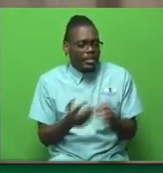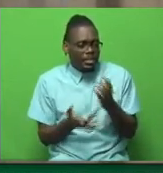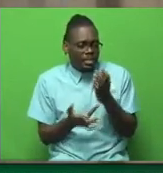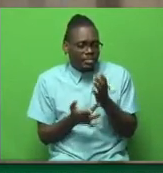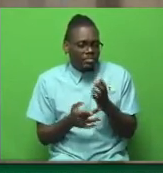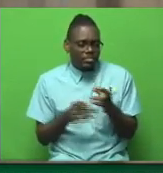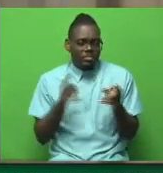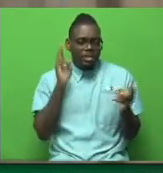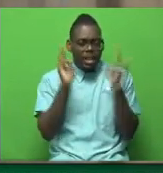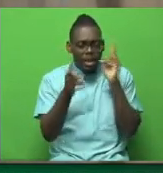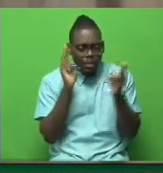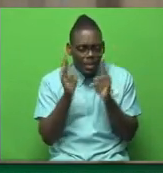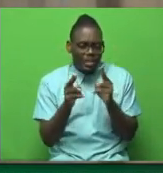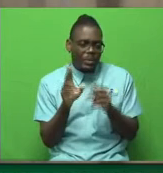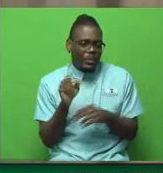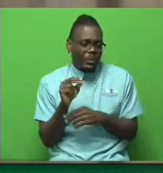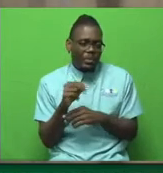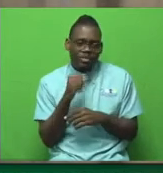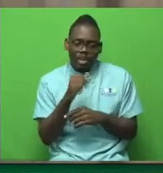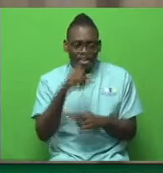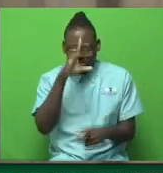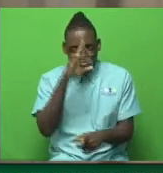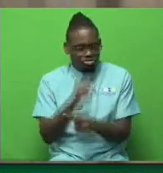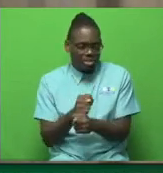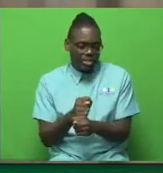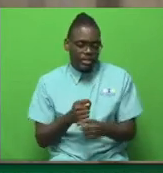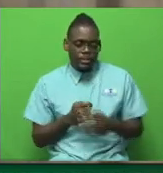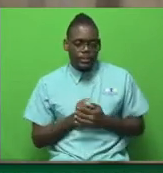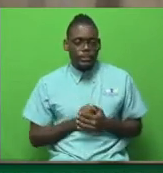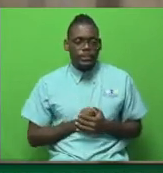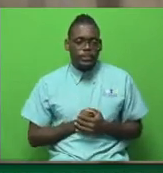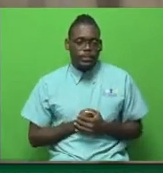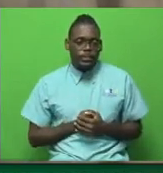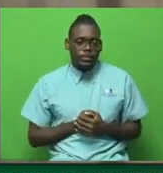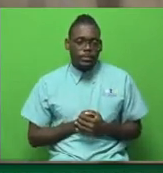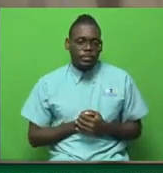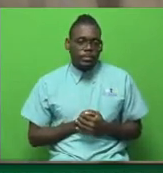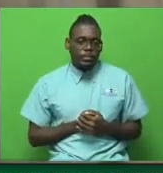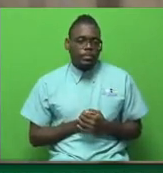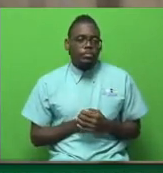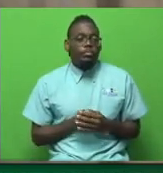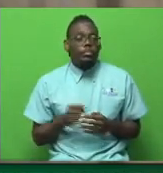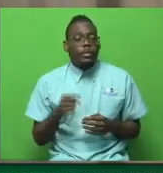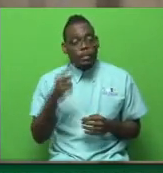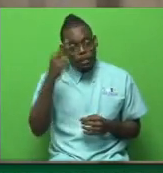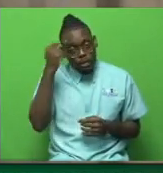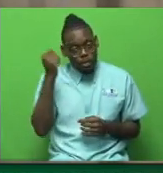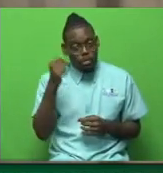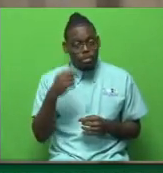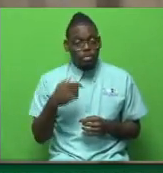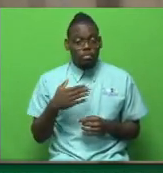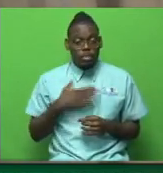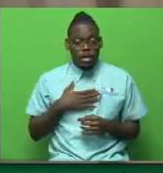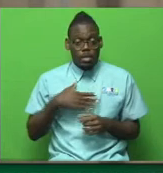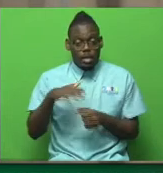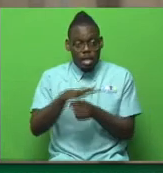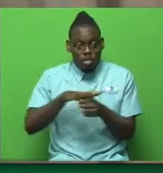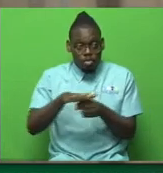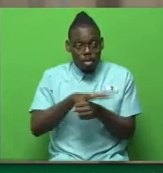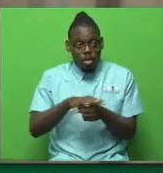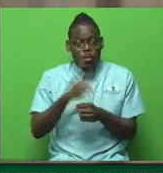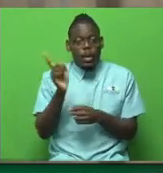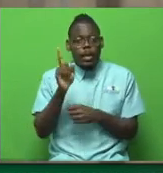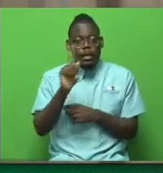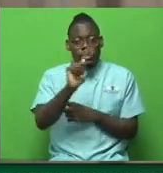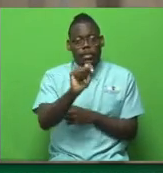because you are looking at in my constituency of tabakit several